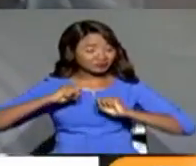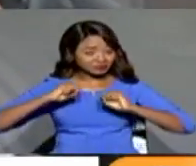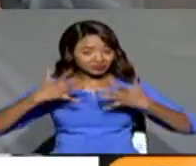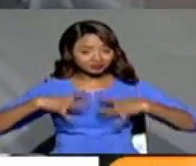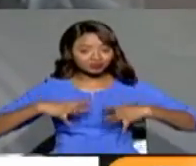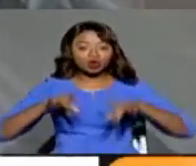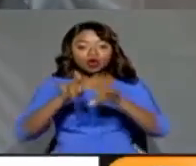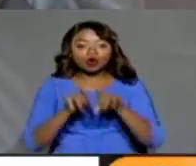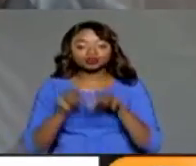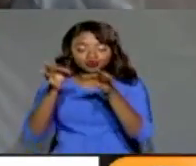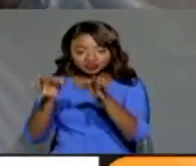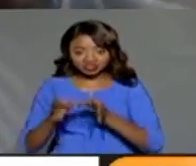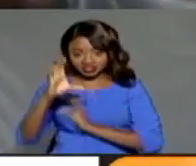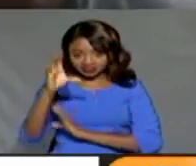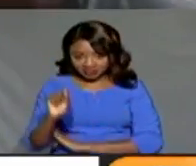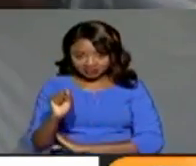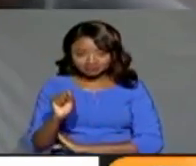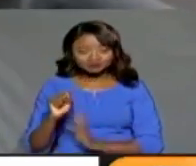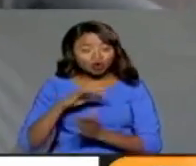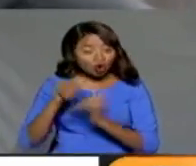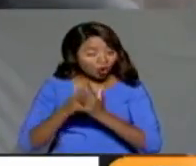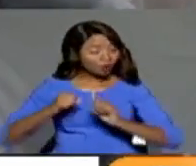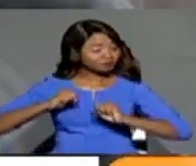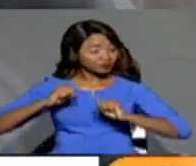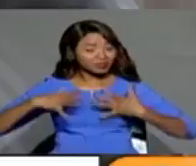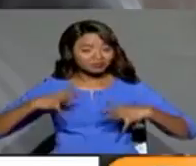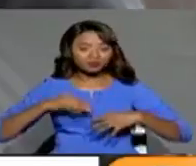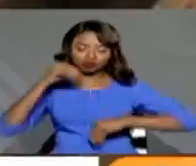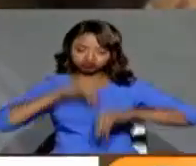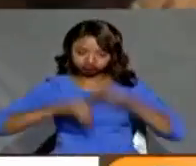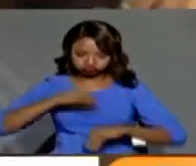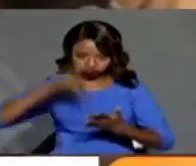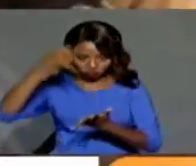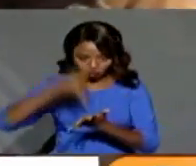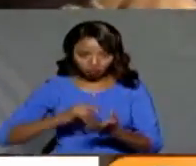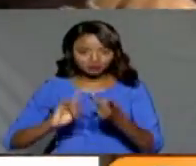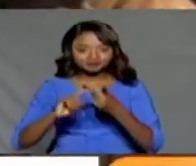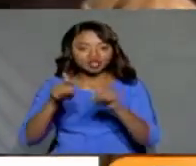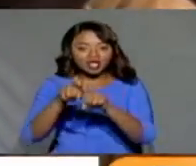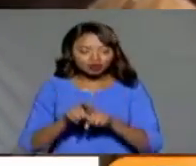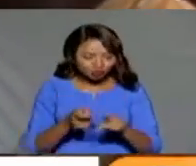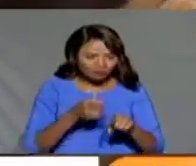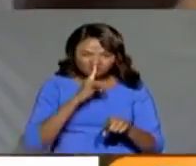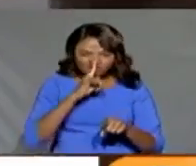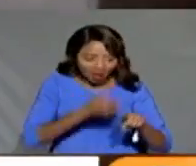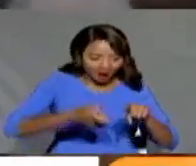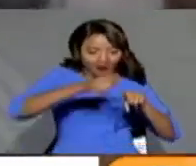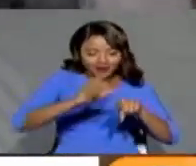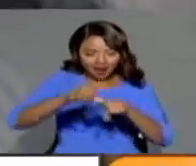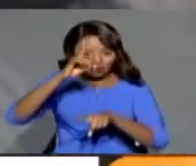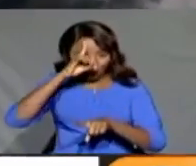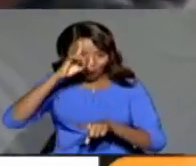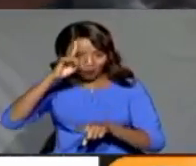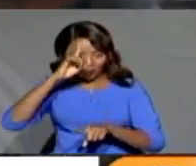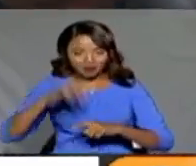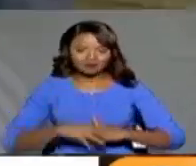Henry Rotich. The officials face several corruption-related charges, among them inflating the cost of the two dams that are to be constructed in